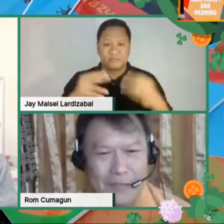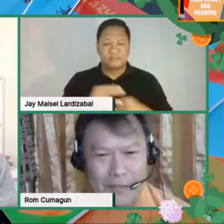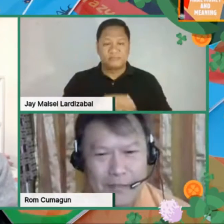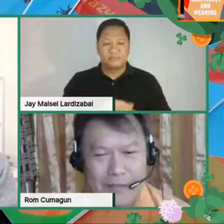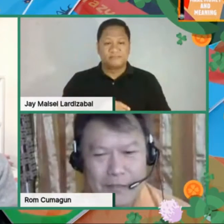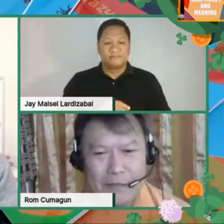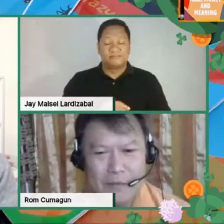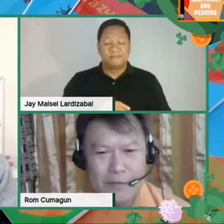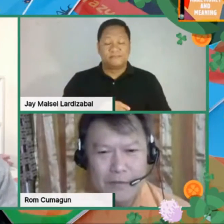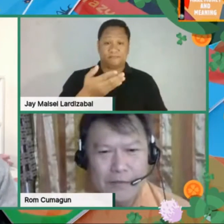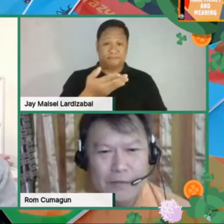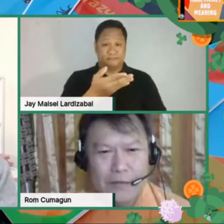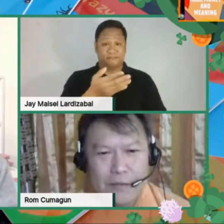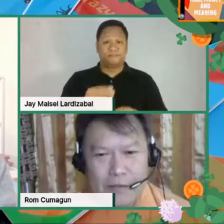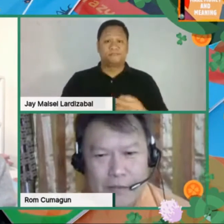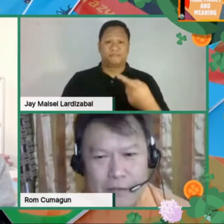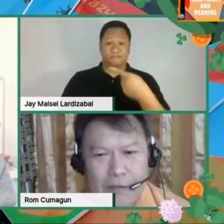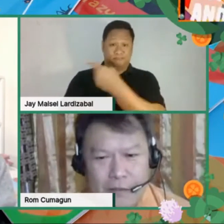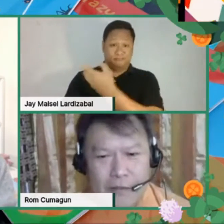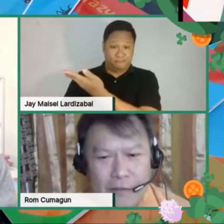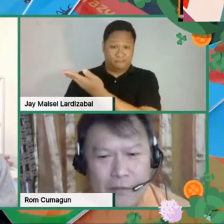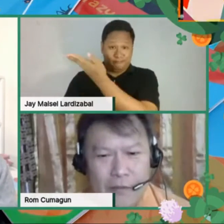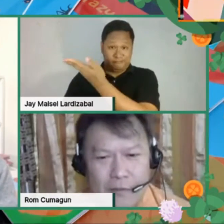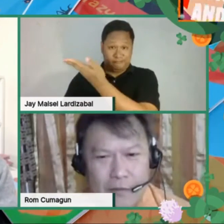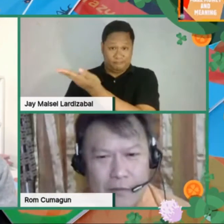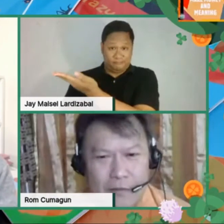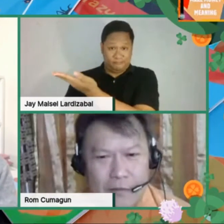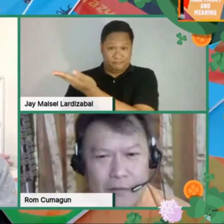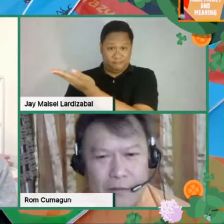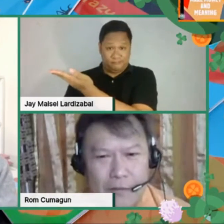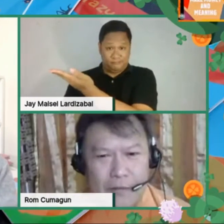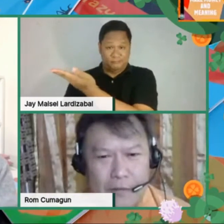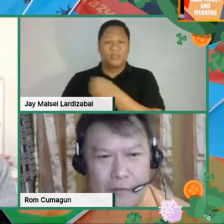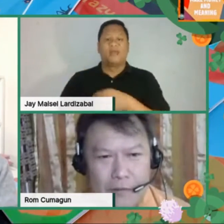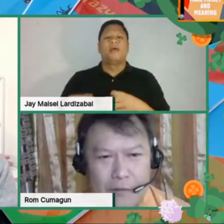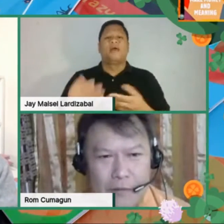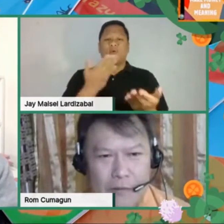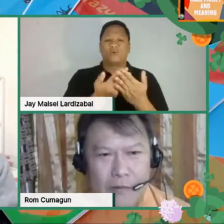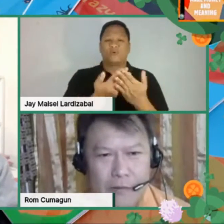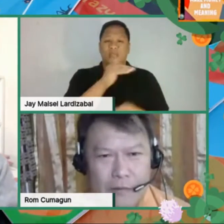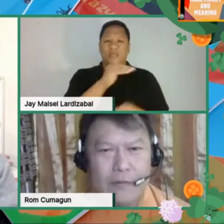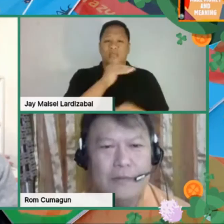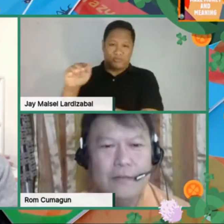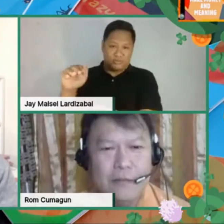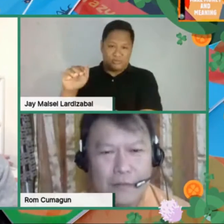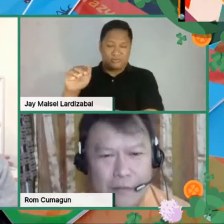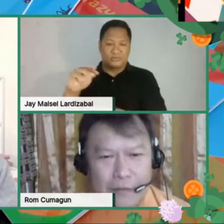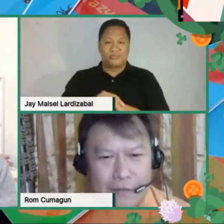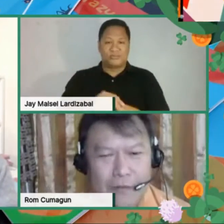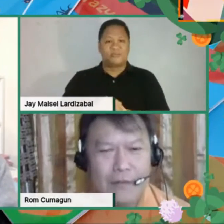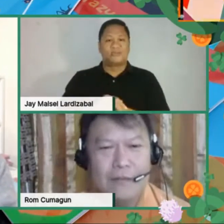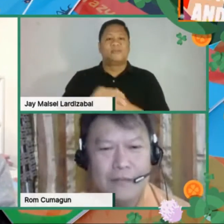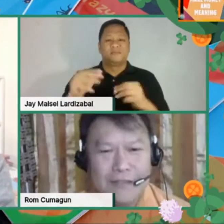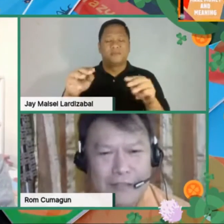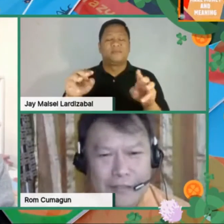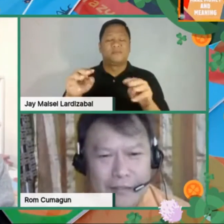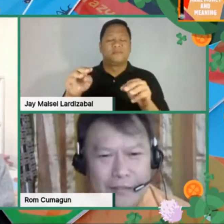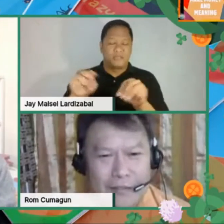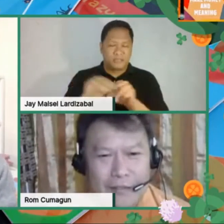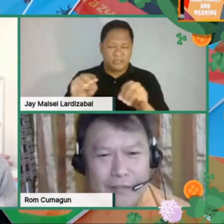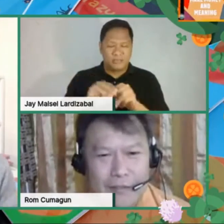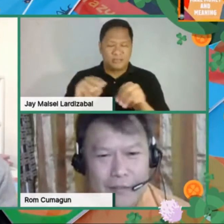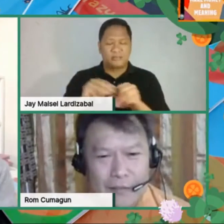Hi. Magandang tanghali po sa inyong lahat sa Pilipinas, sa Marikina, Manila, everyone.